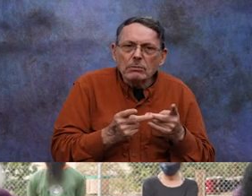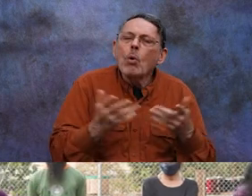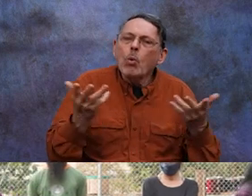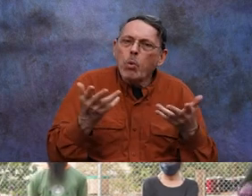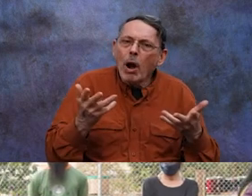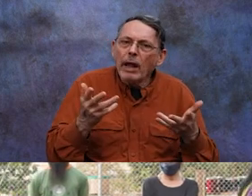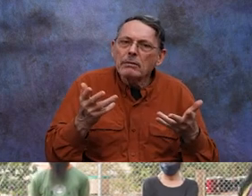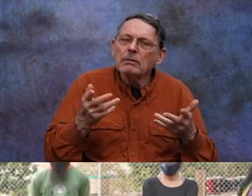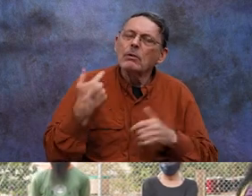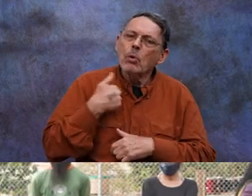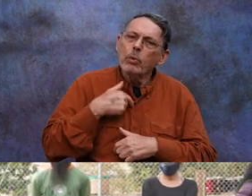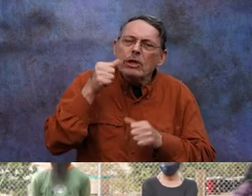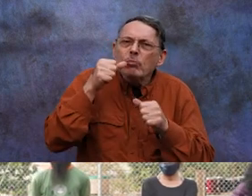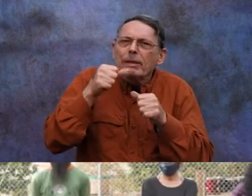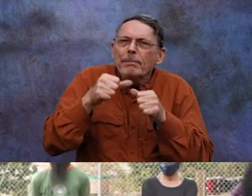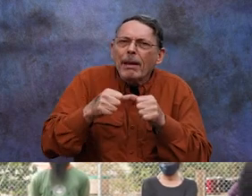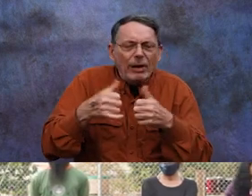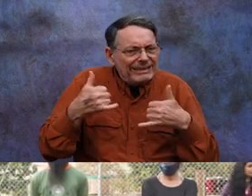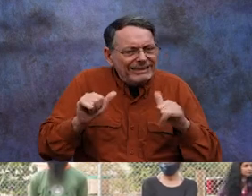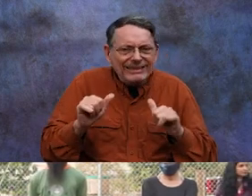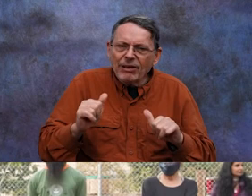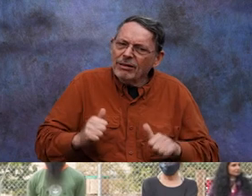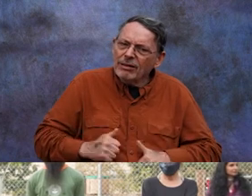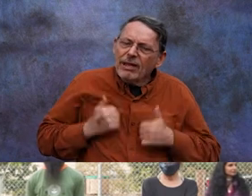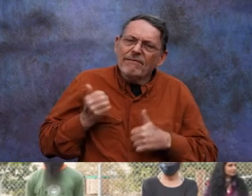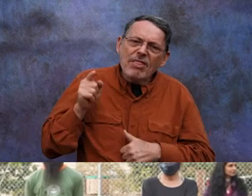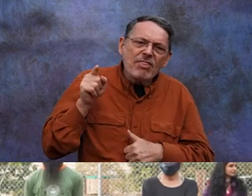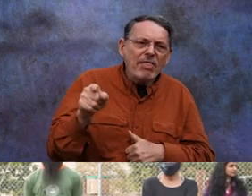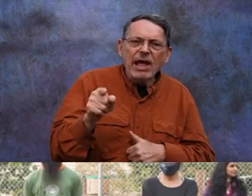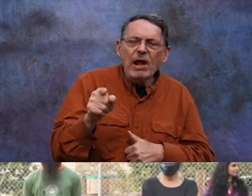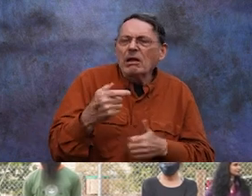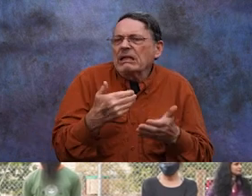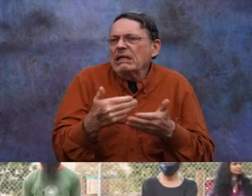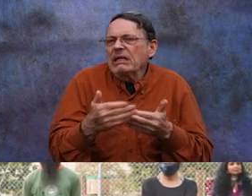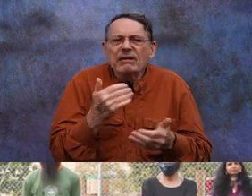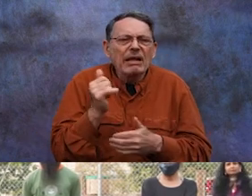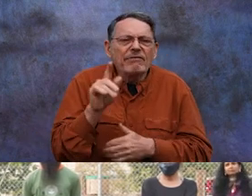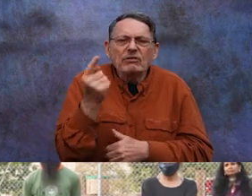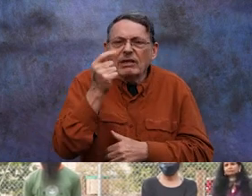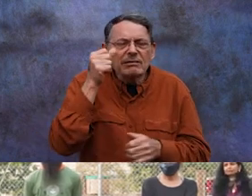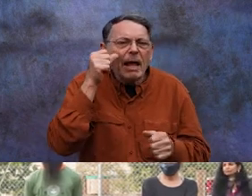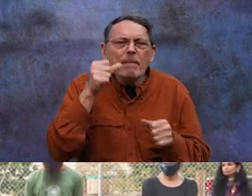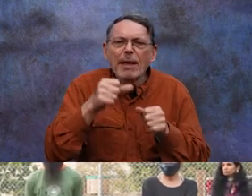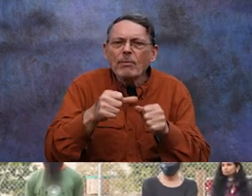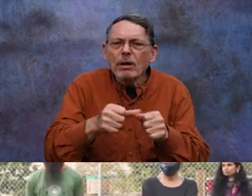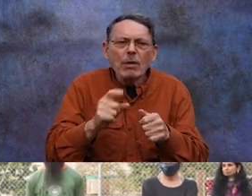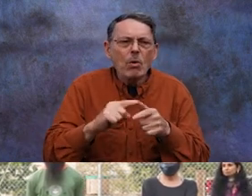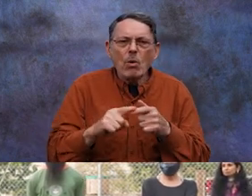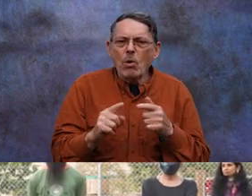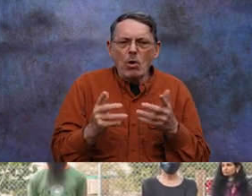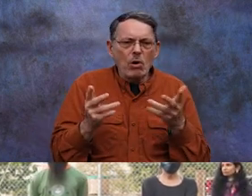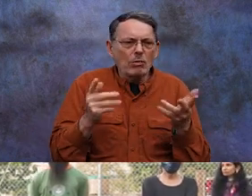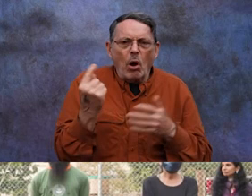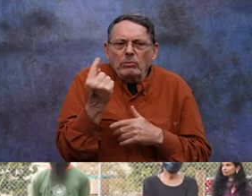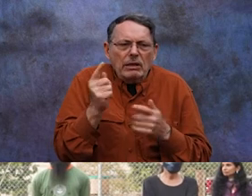still lives in some form, even if it's only in memory, even if it's only in the changes that have come